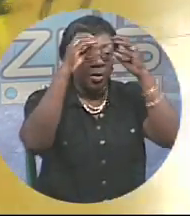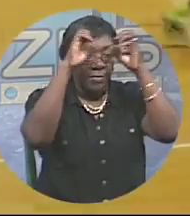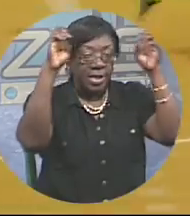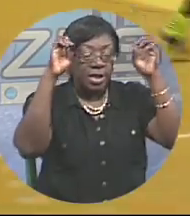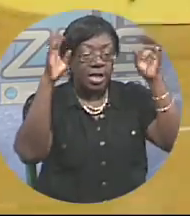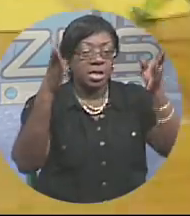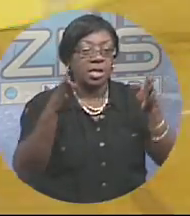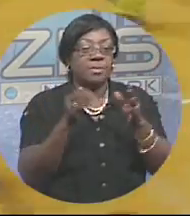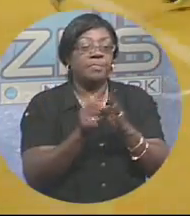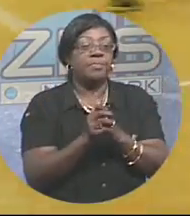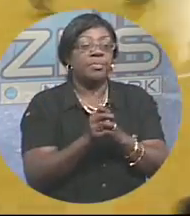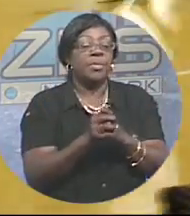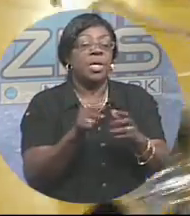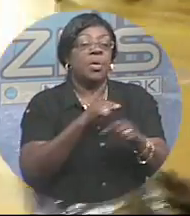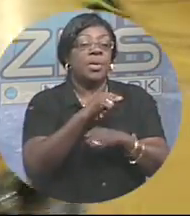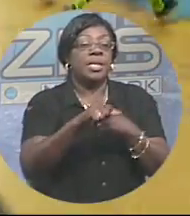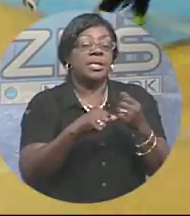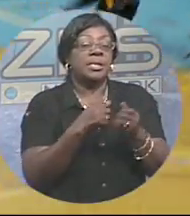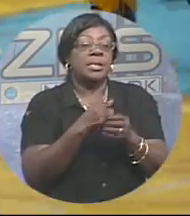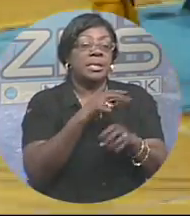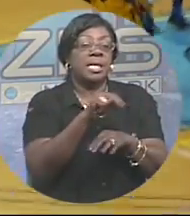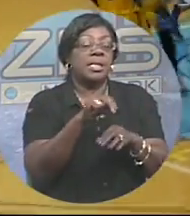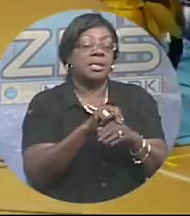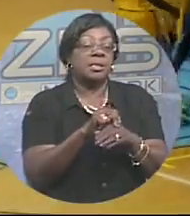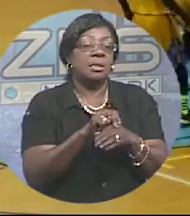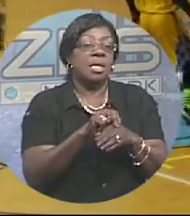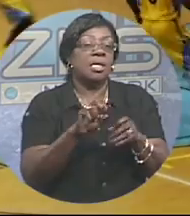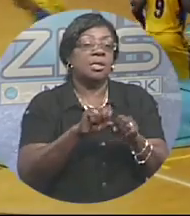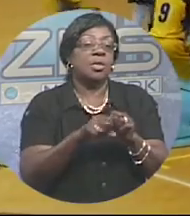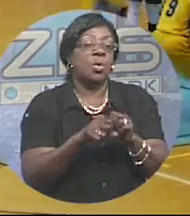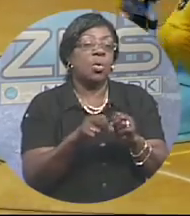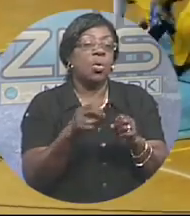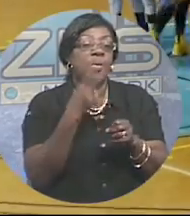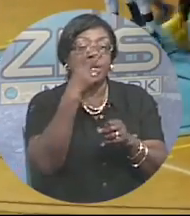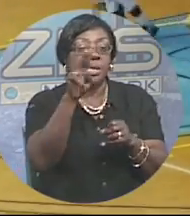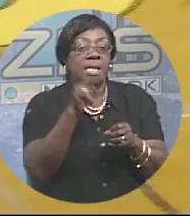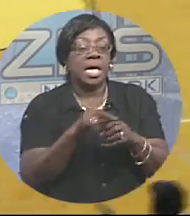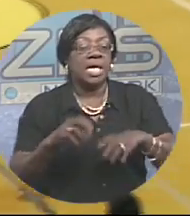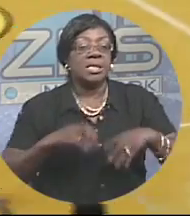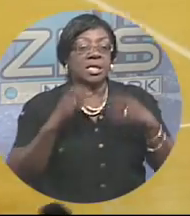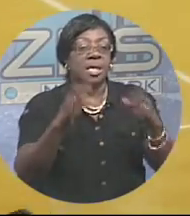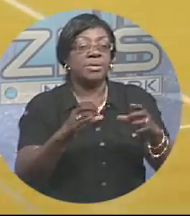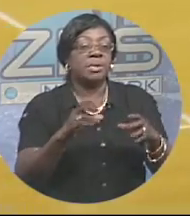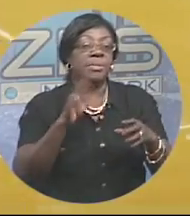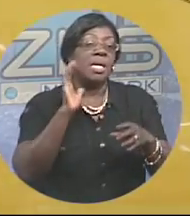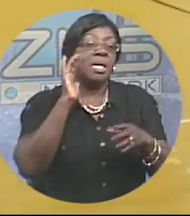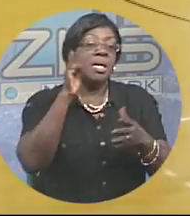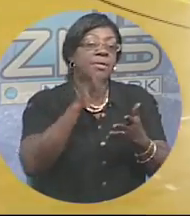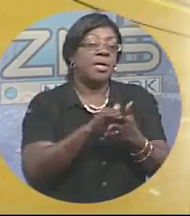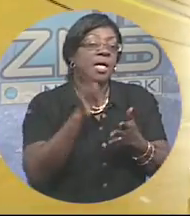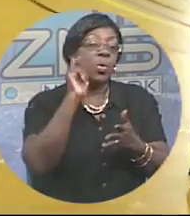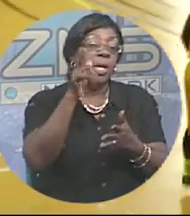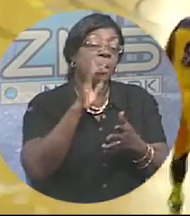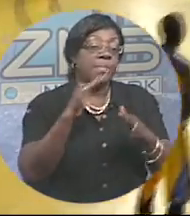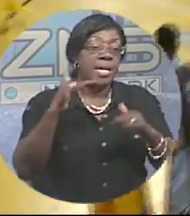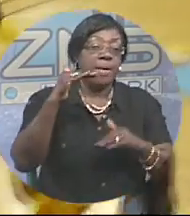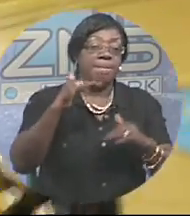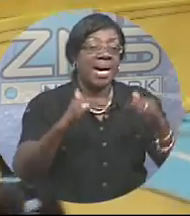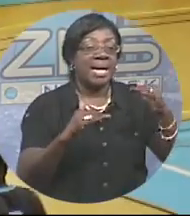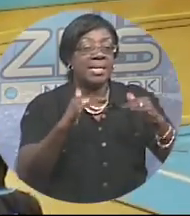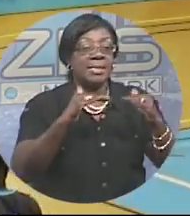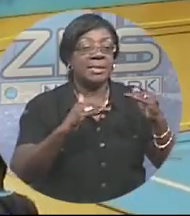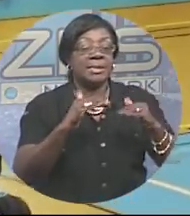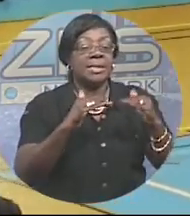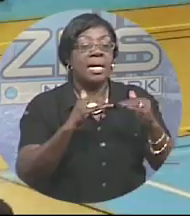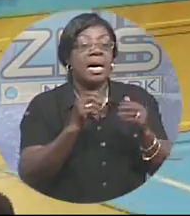the National Committee with regards to national championships. And so we see it as a championship that will be balanced. I can say that the format is